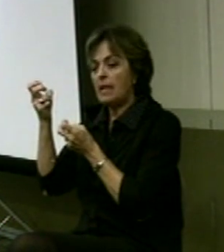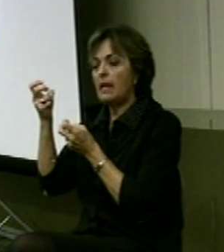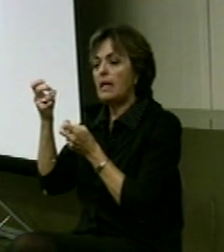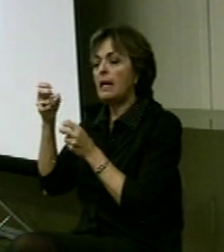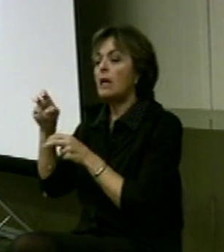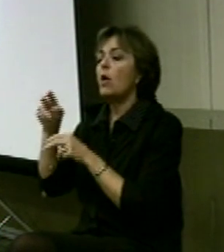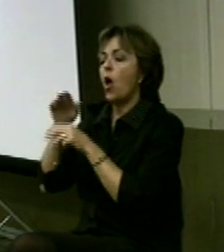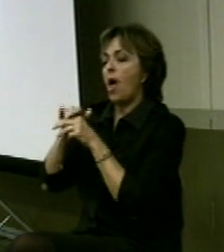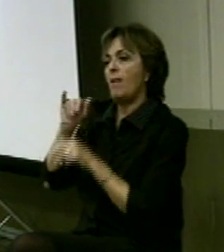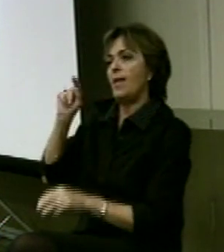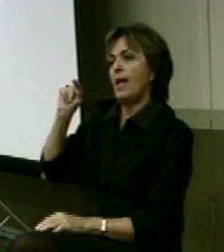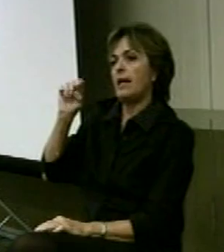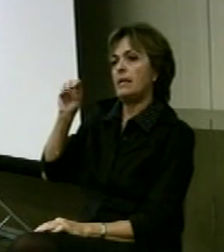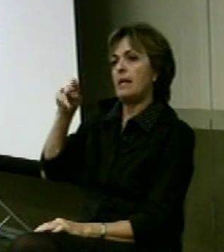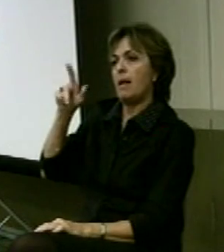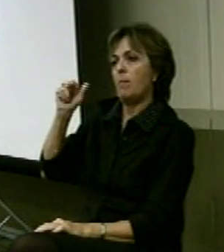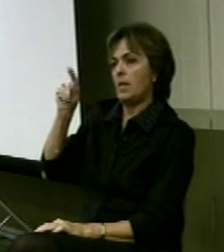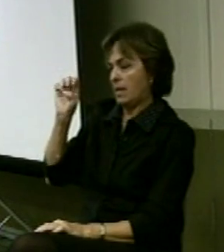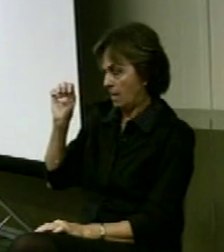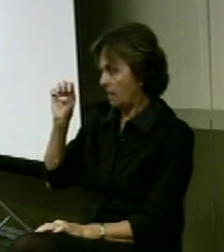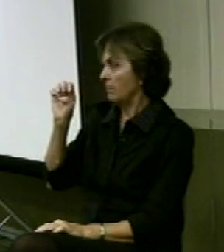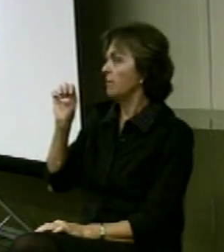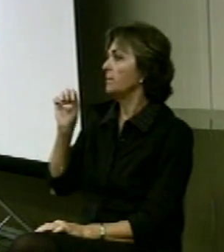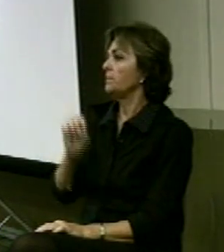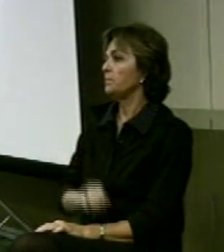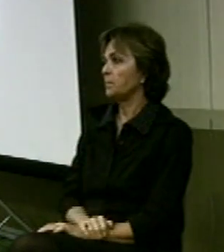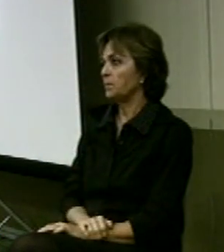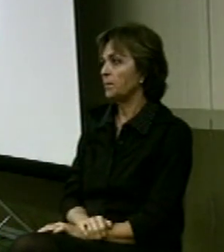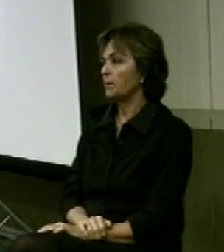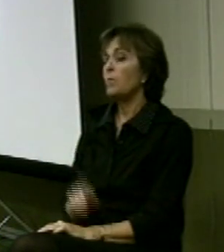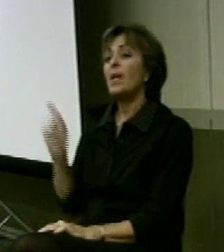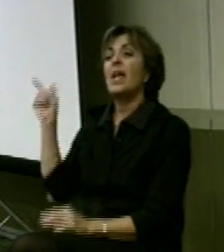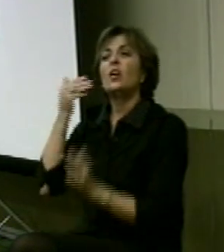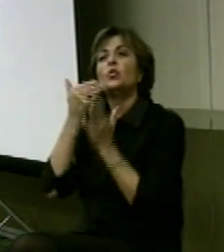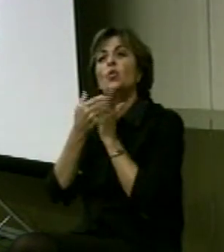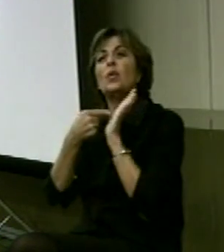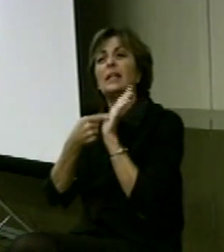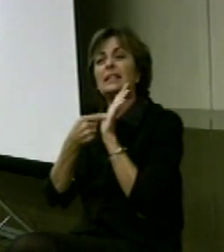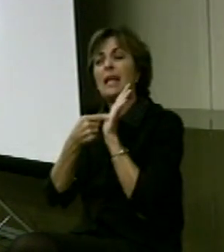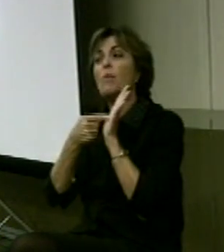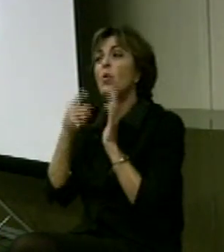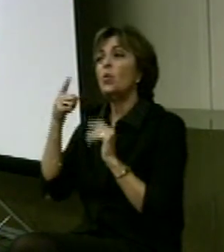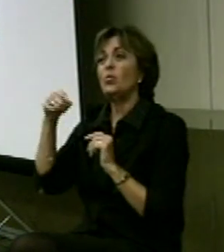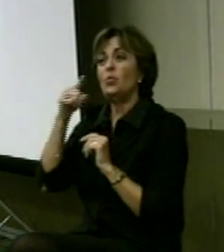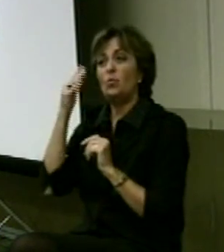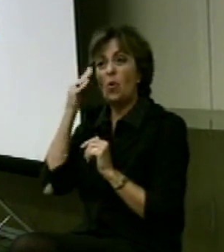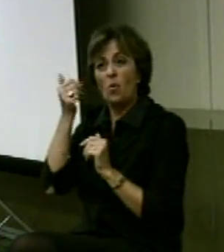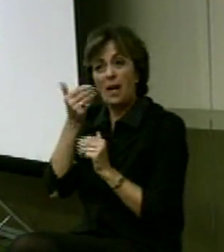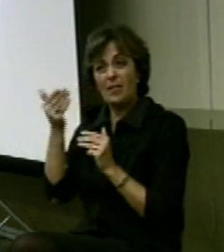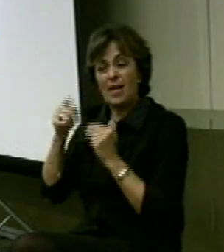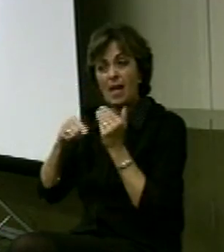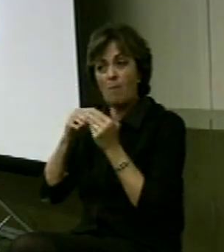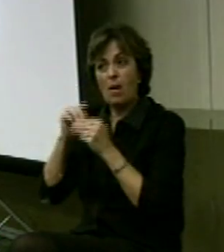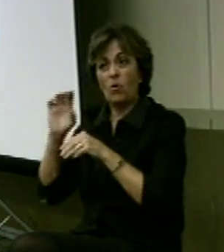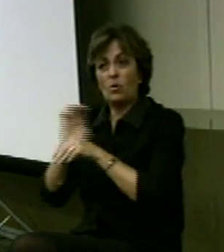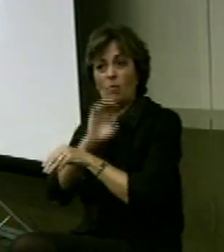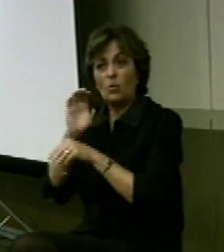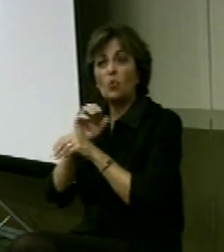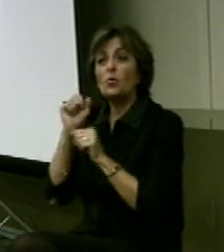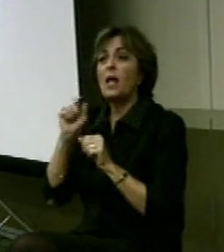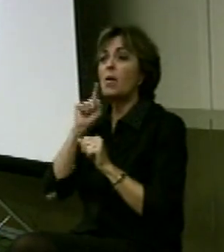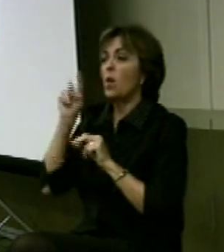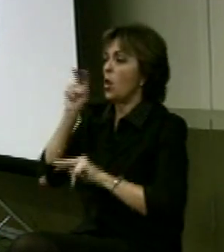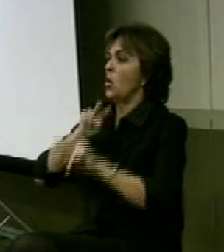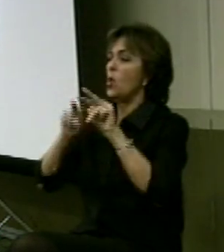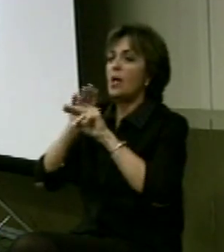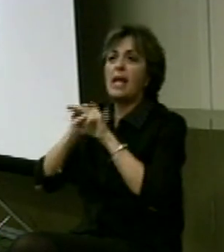directly onto the template here. Okay. It's a good example that you really can, you guys know anything about a computer, you